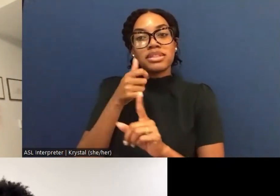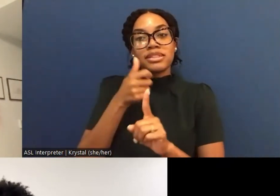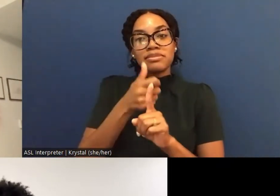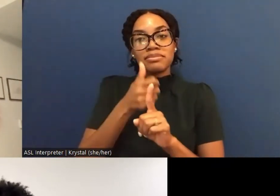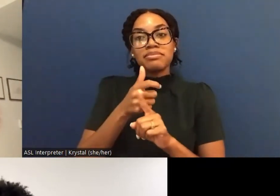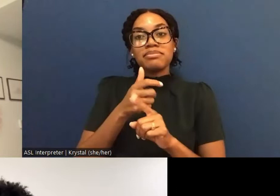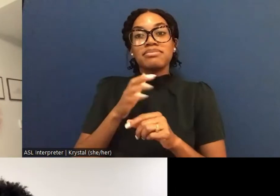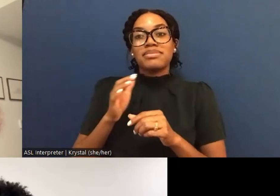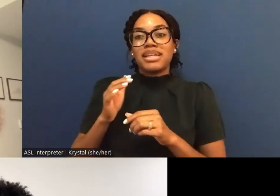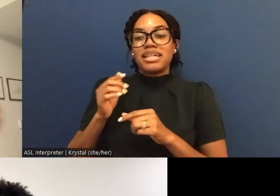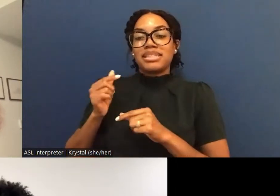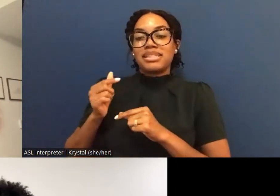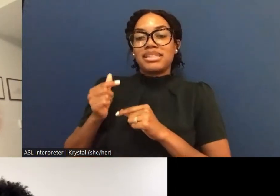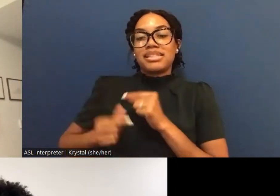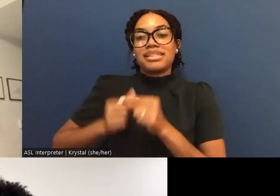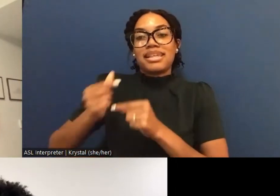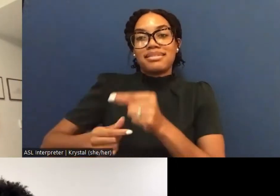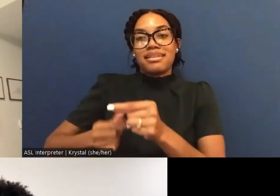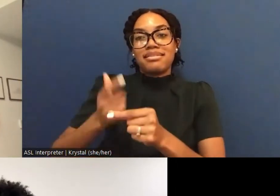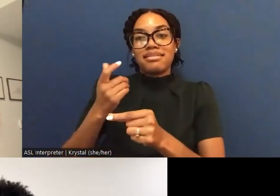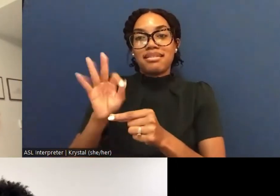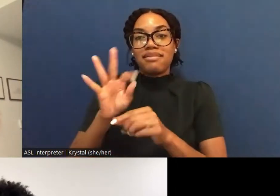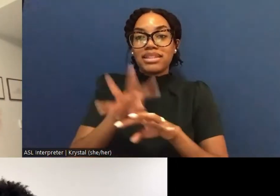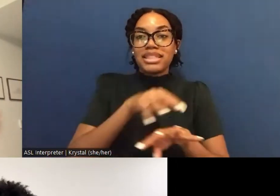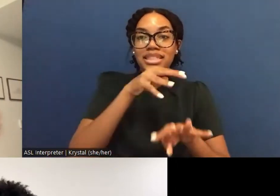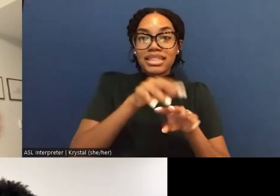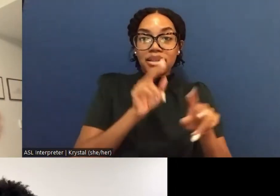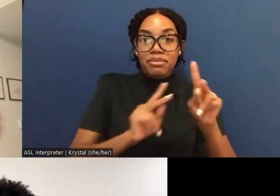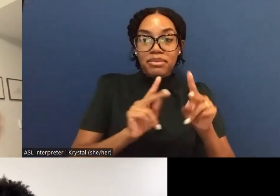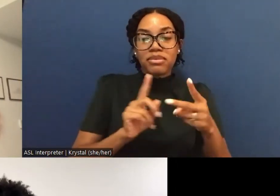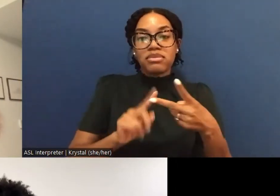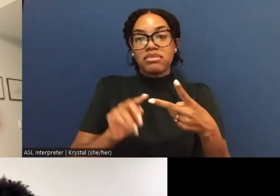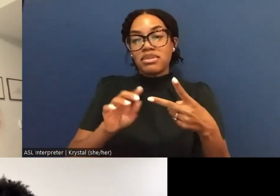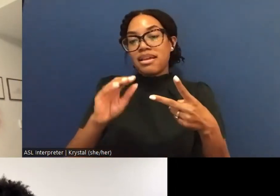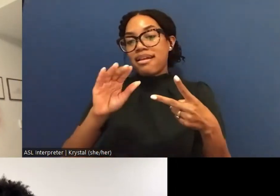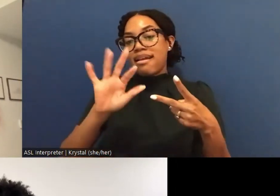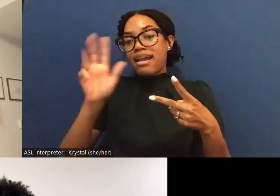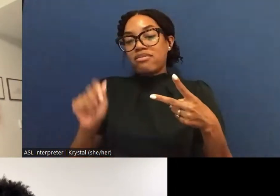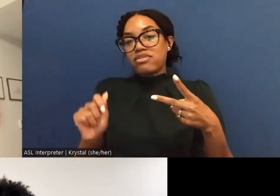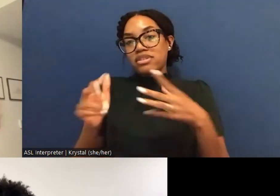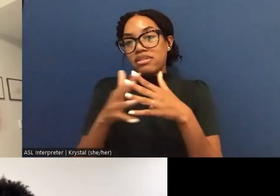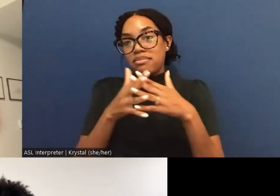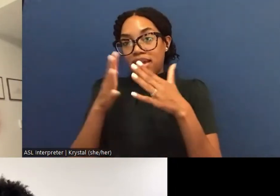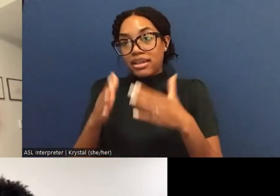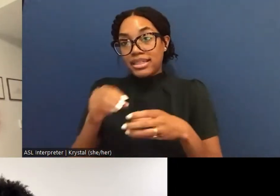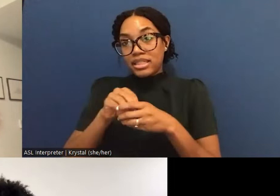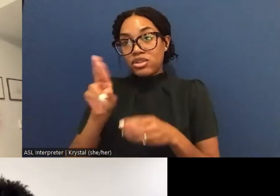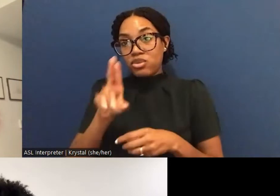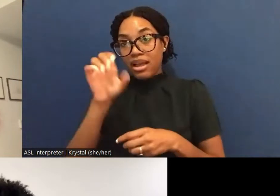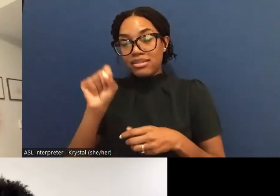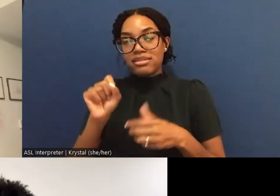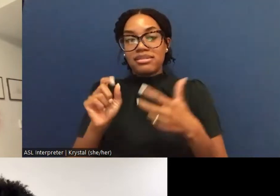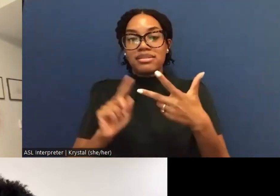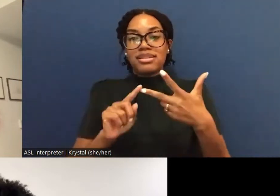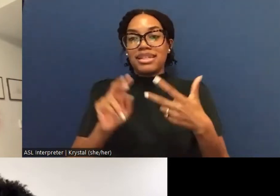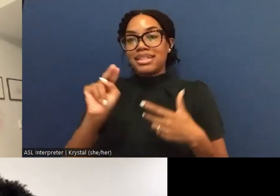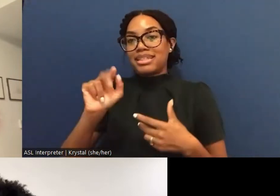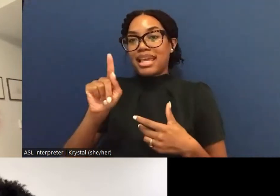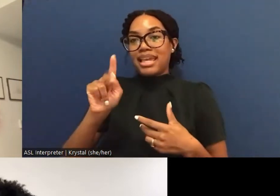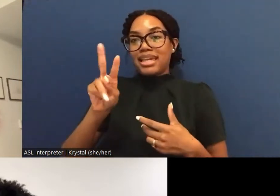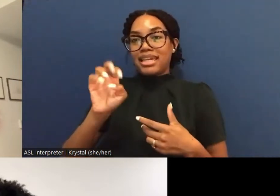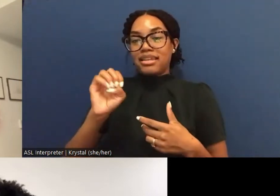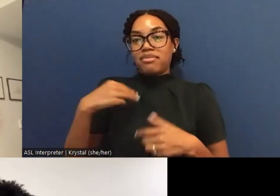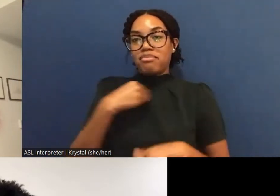peoples in this narrative. So Indian freed people, African Americans in the United States, Native members of tribal nations and